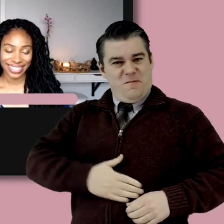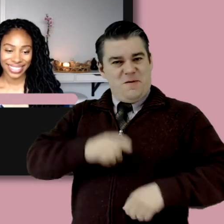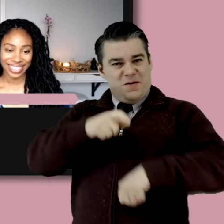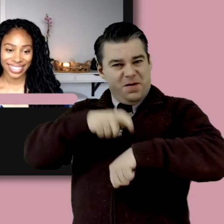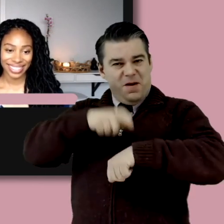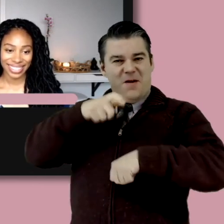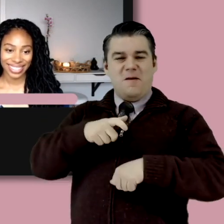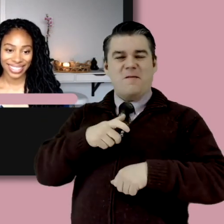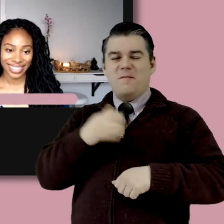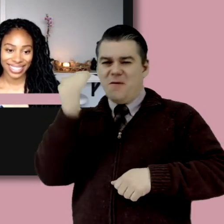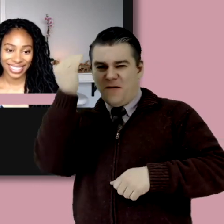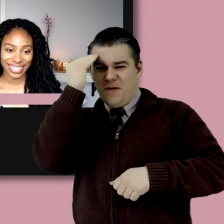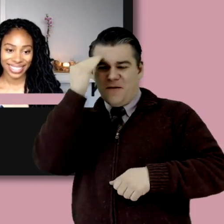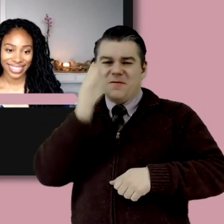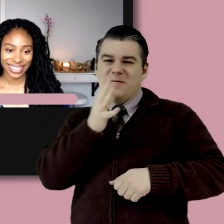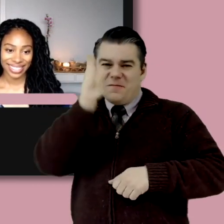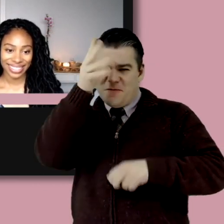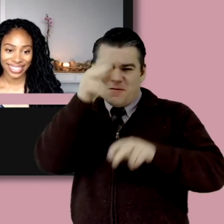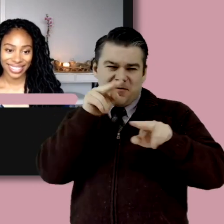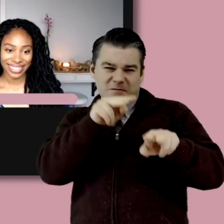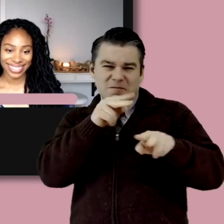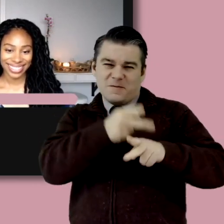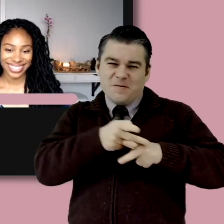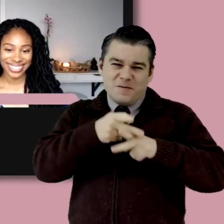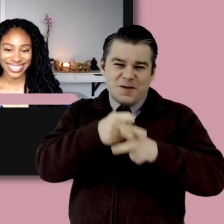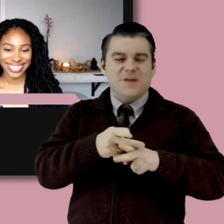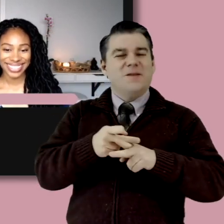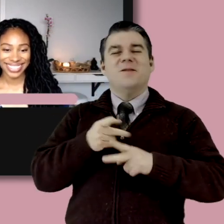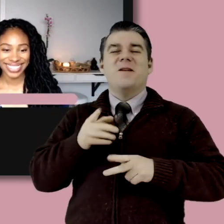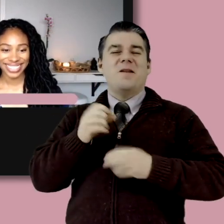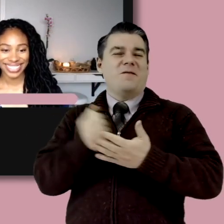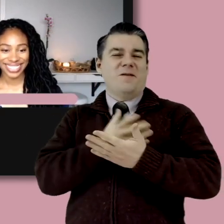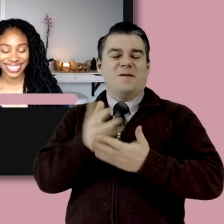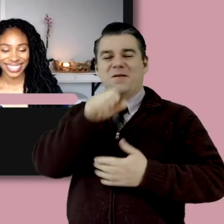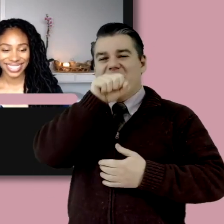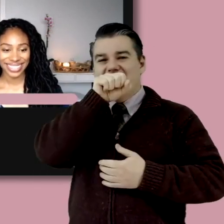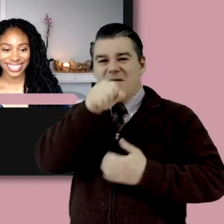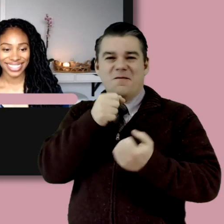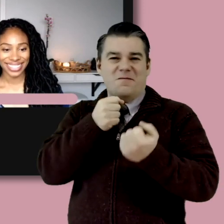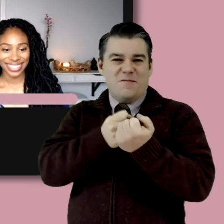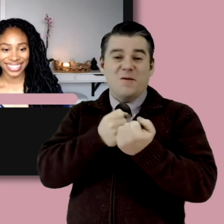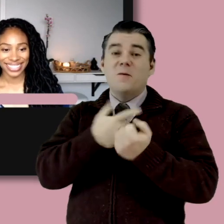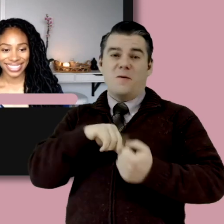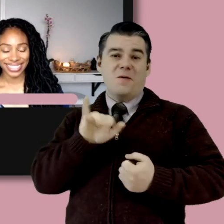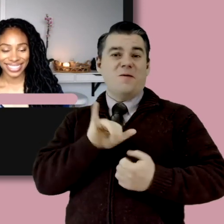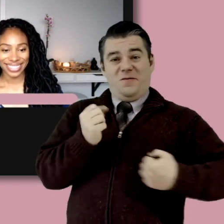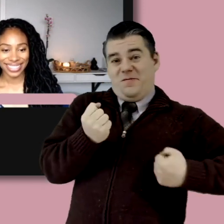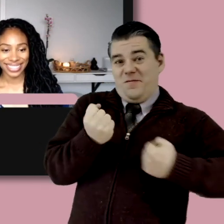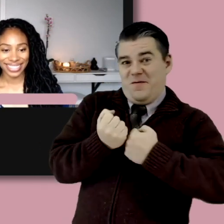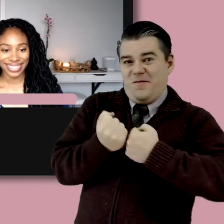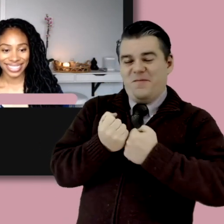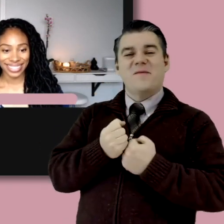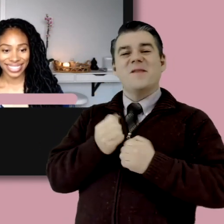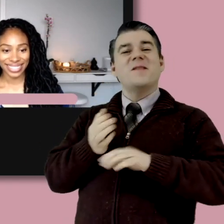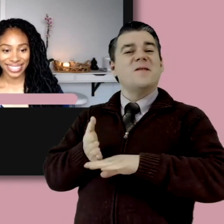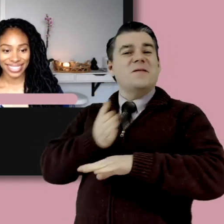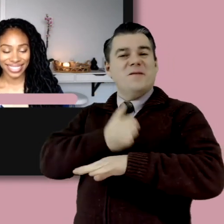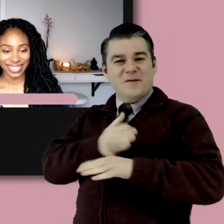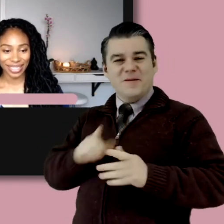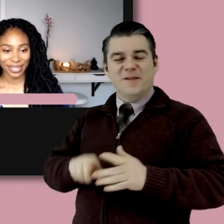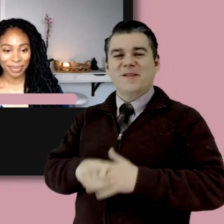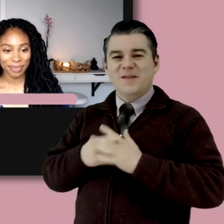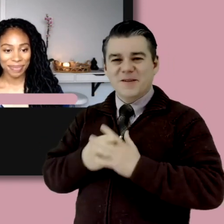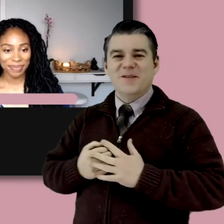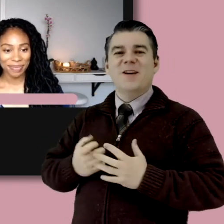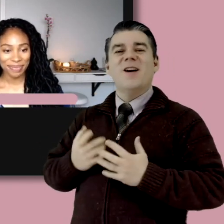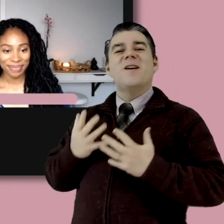time and a little bit of conscious parenting and all of the things that she loves and she supports and we also support. So before we